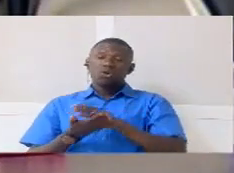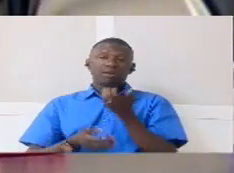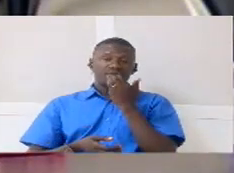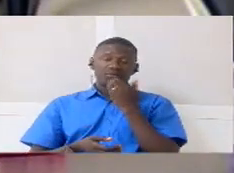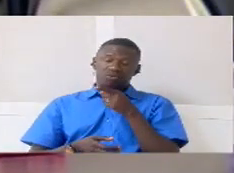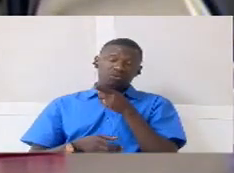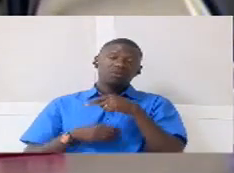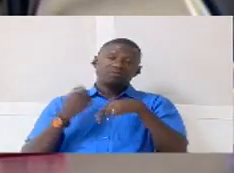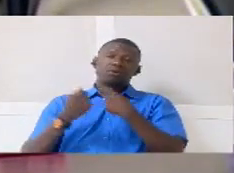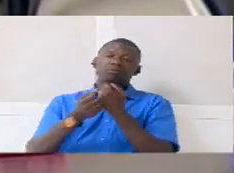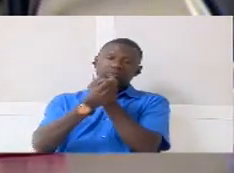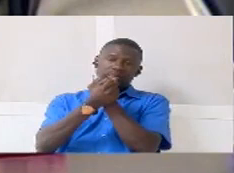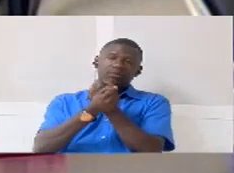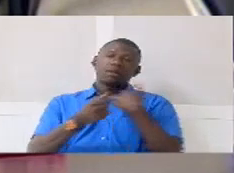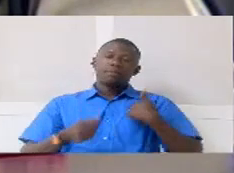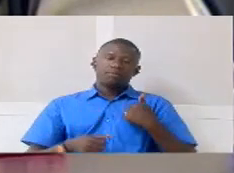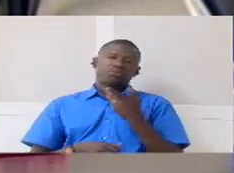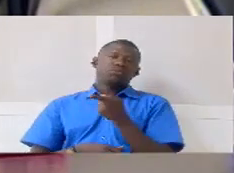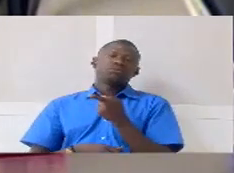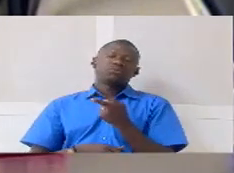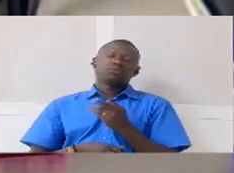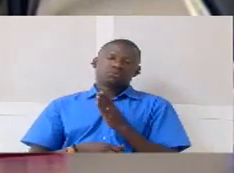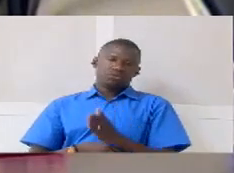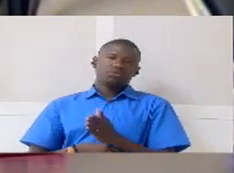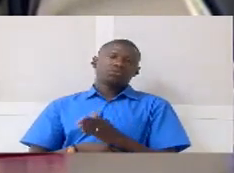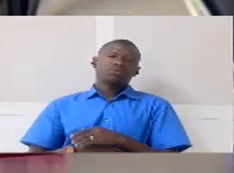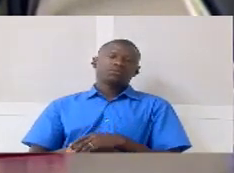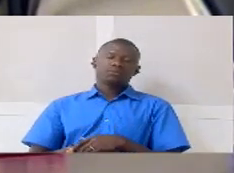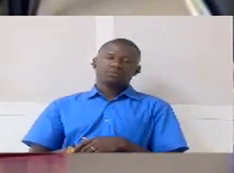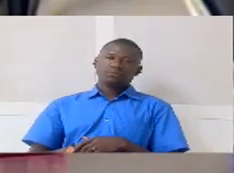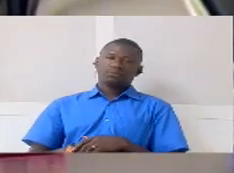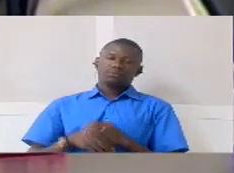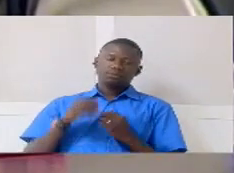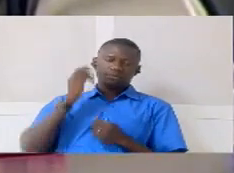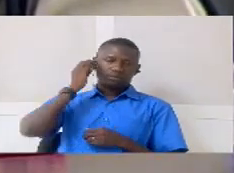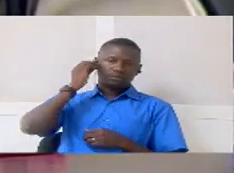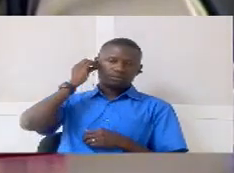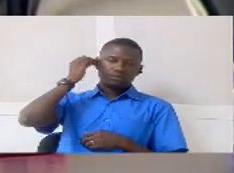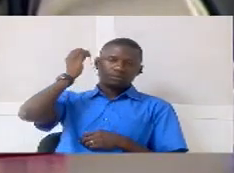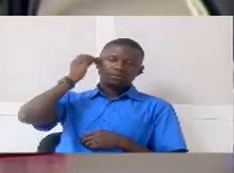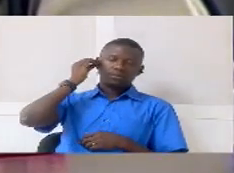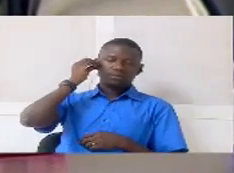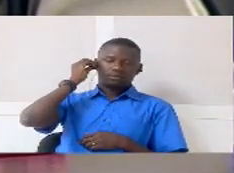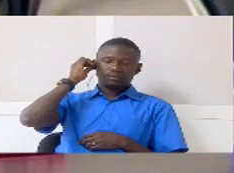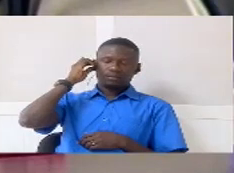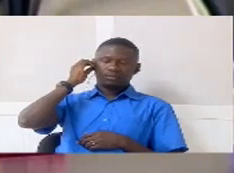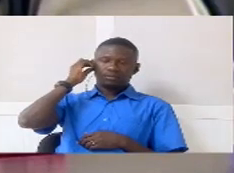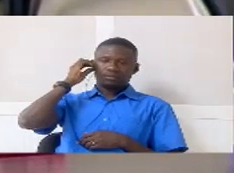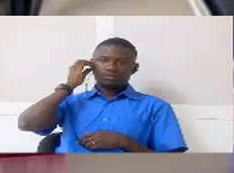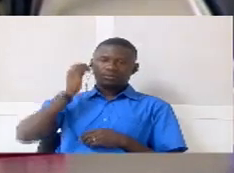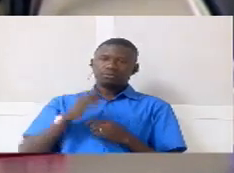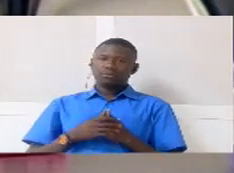prison kono do kulalu ibuka ijiko sembe prison kono domorola as keno wole asabu fondu amanke